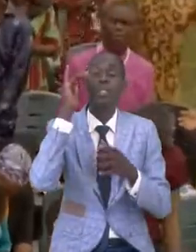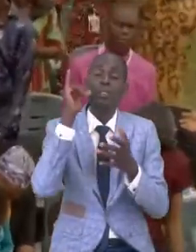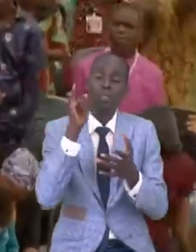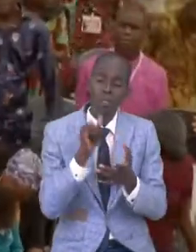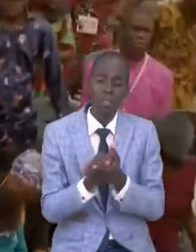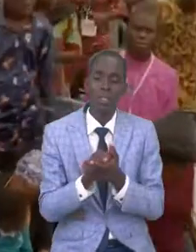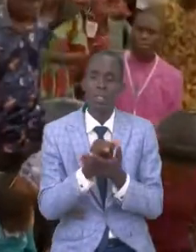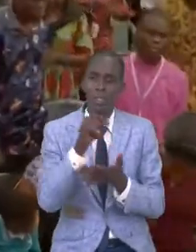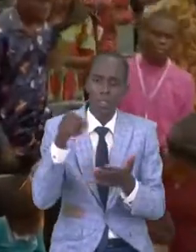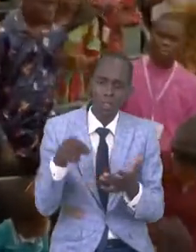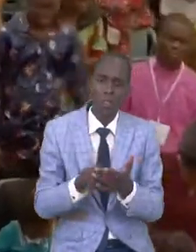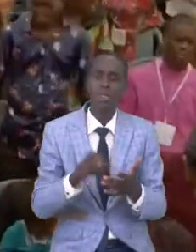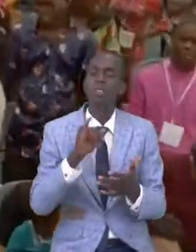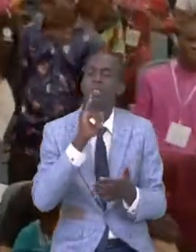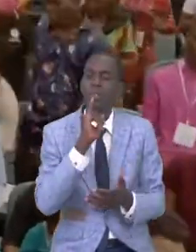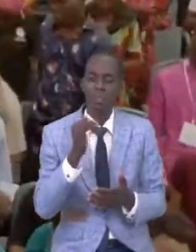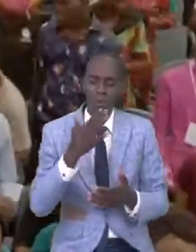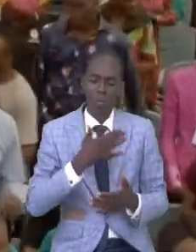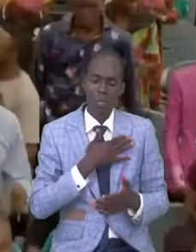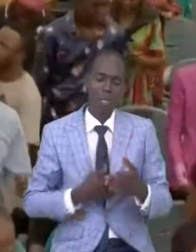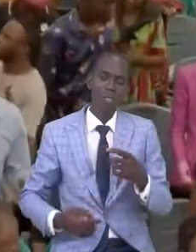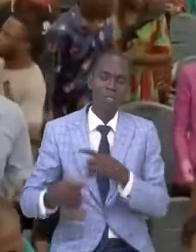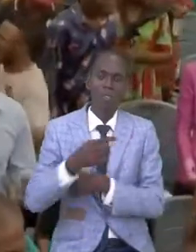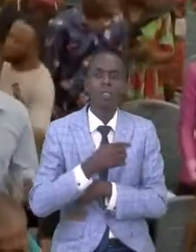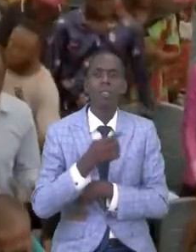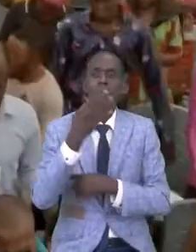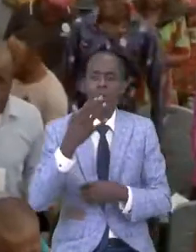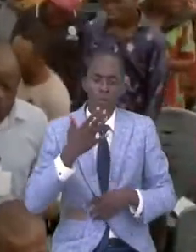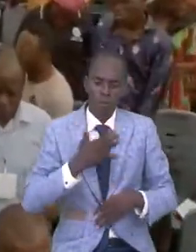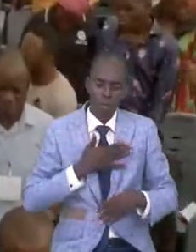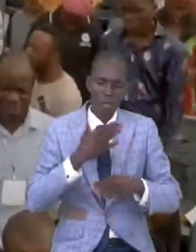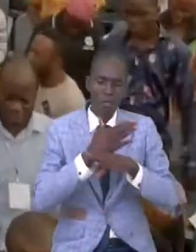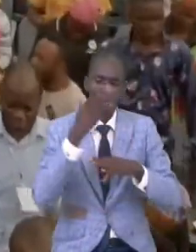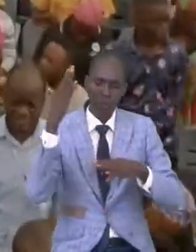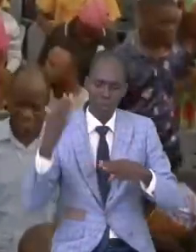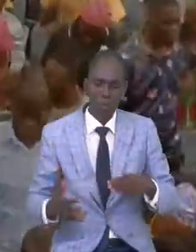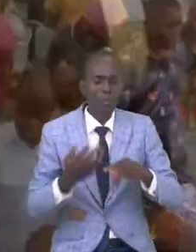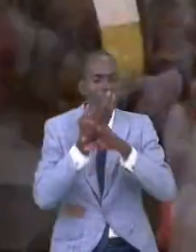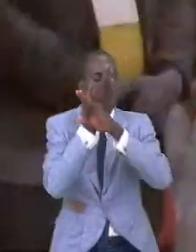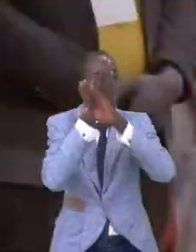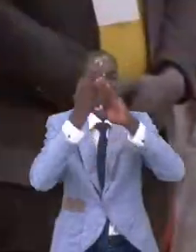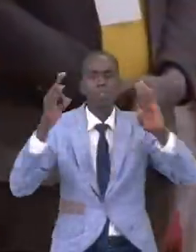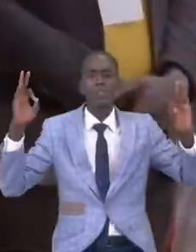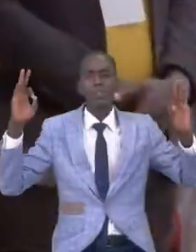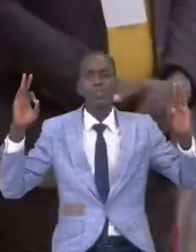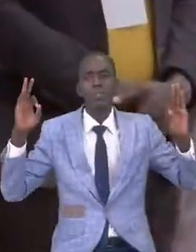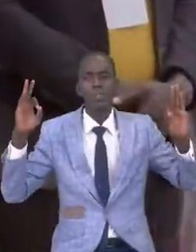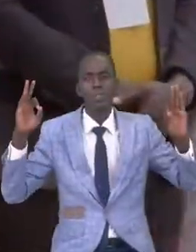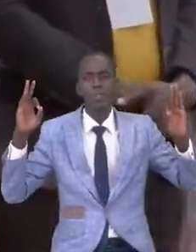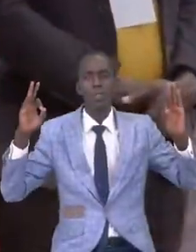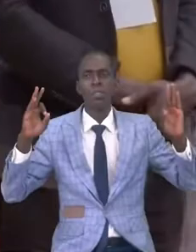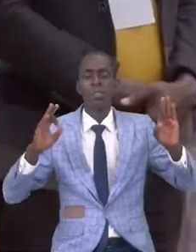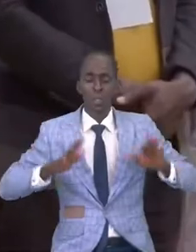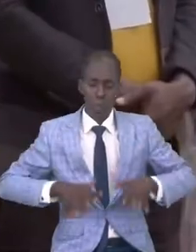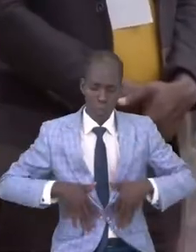this is the day of my total emancipation. Confess